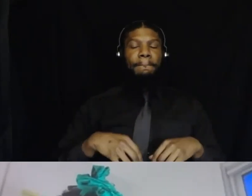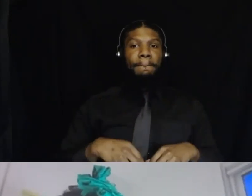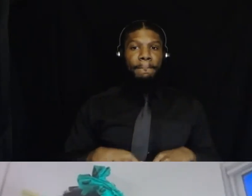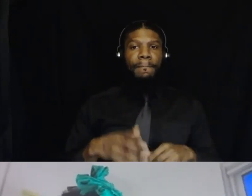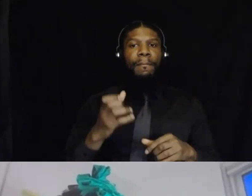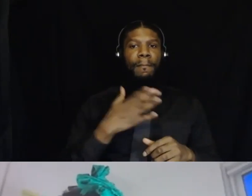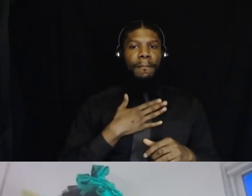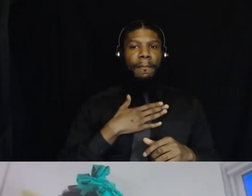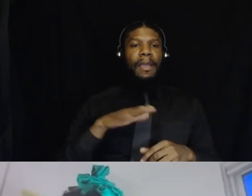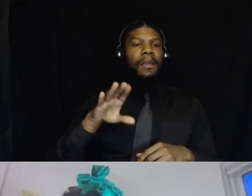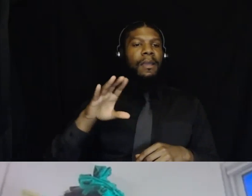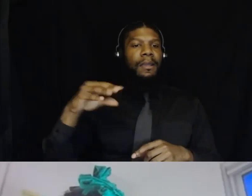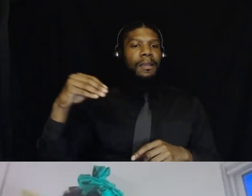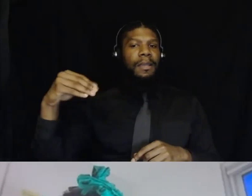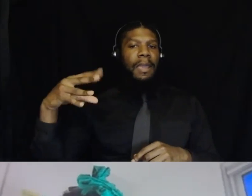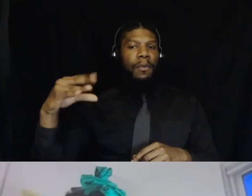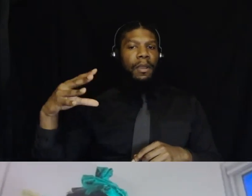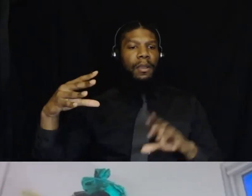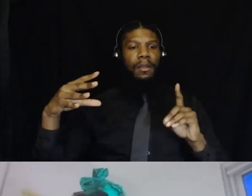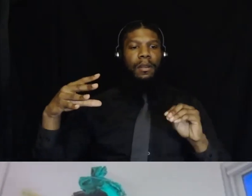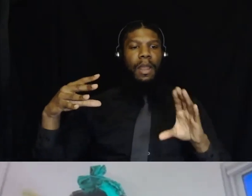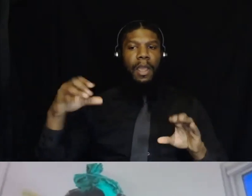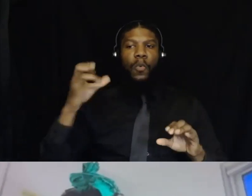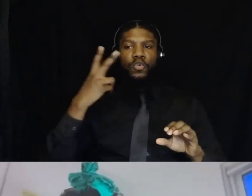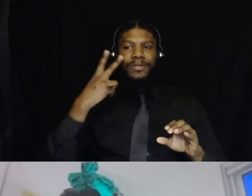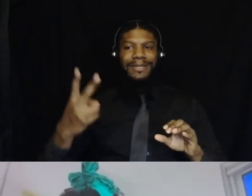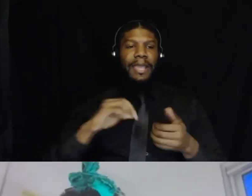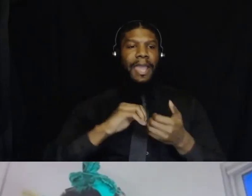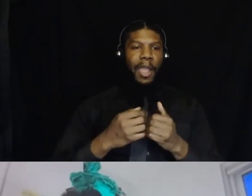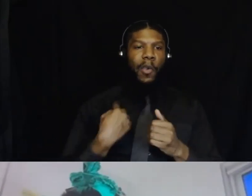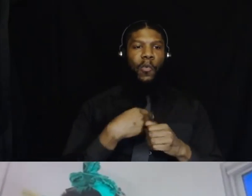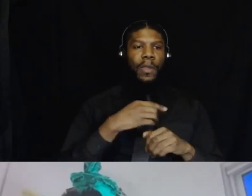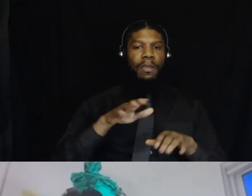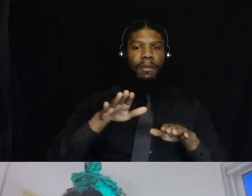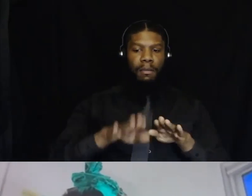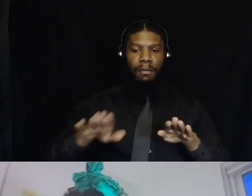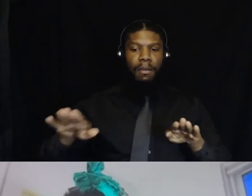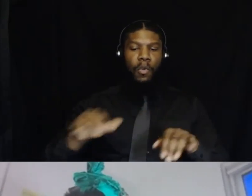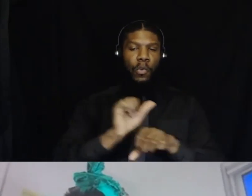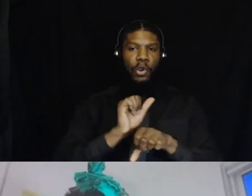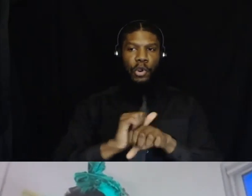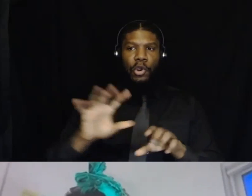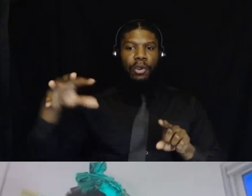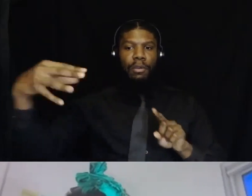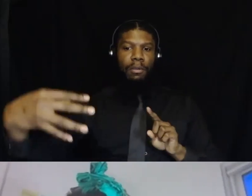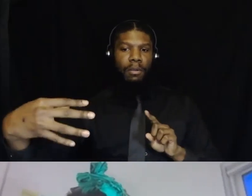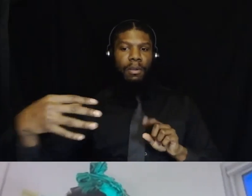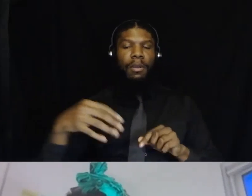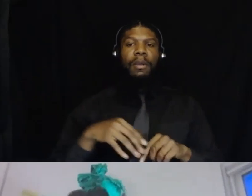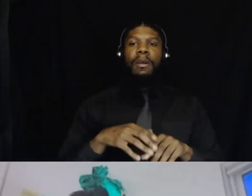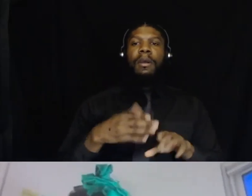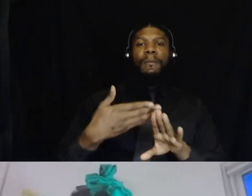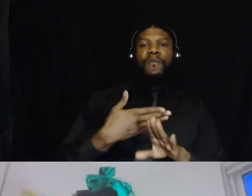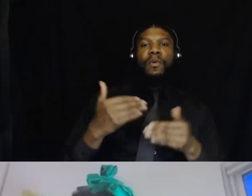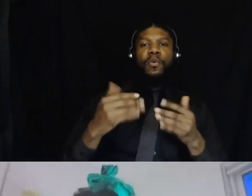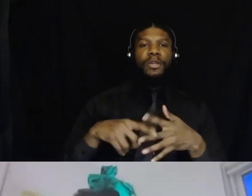and what we're doing. But I am first gonna go over instructions so you know what steps